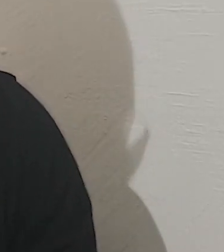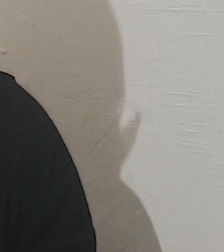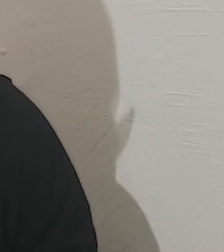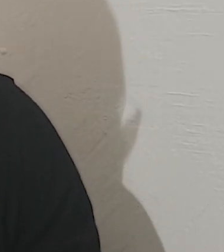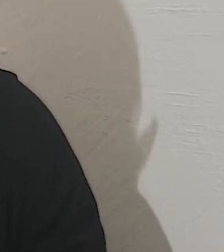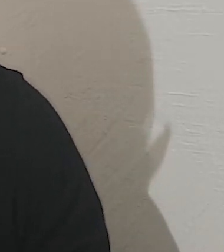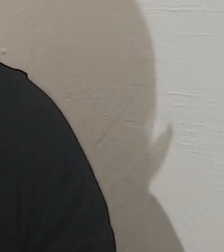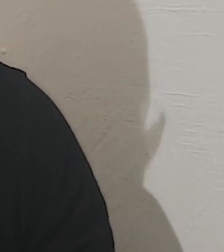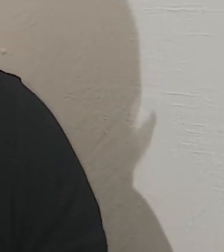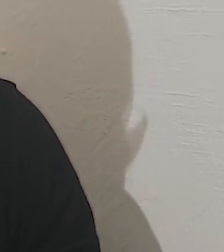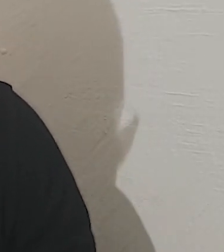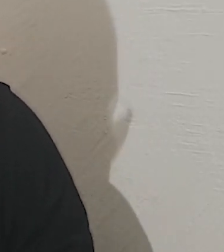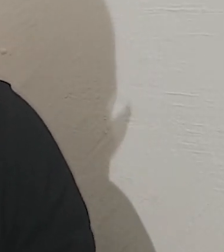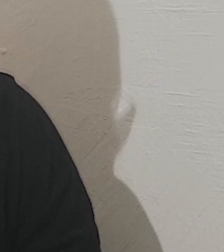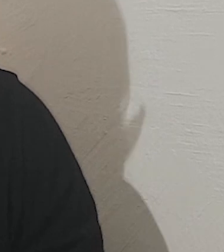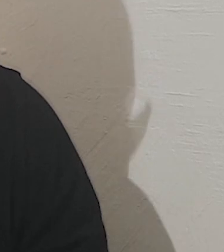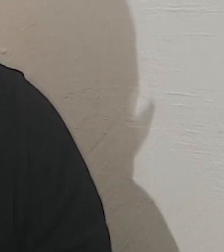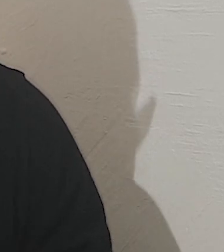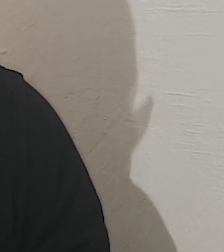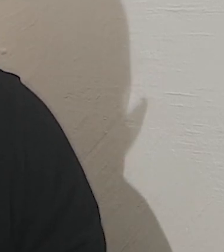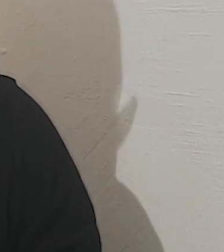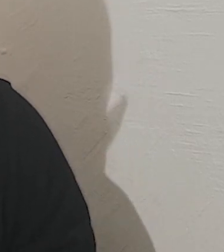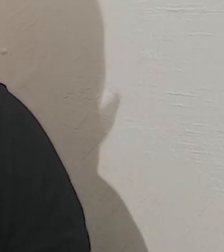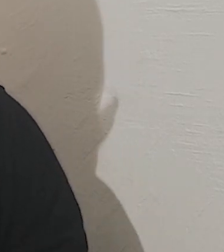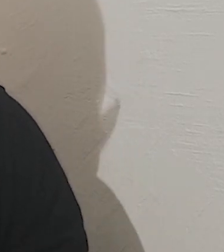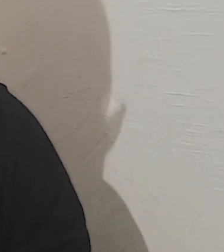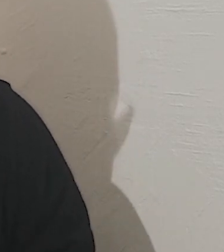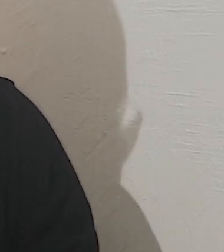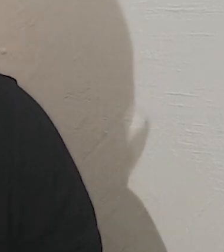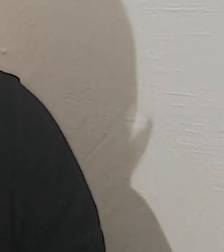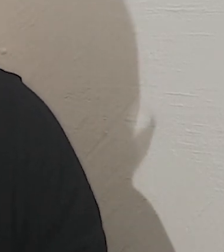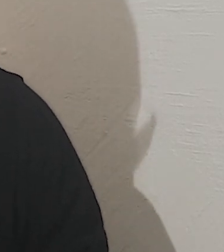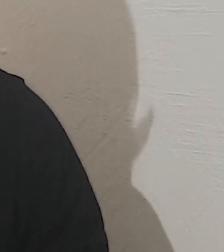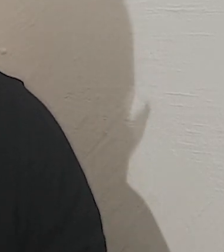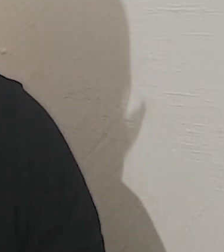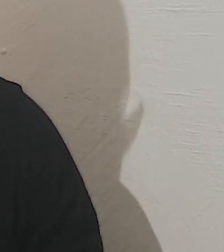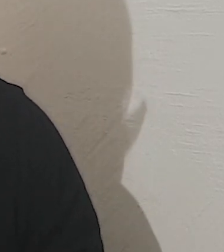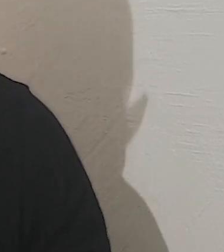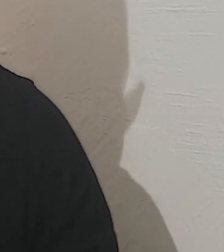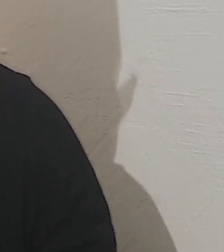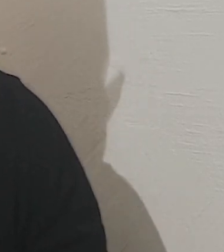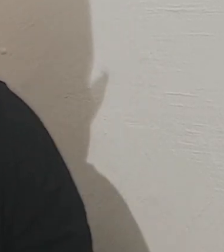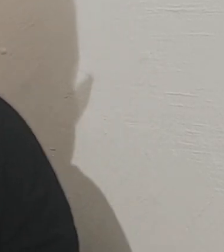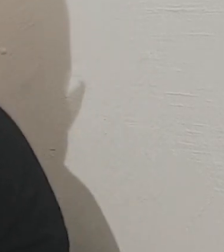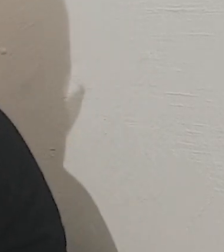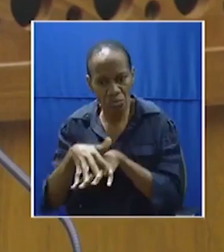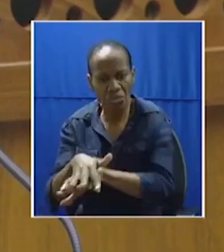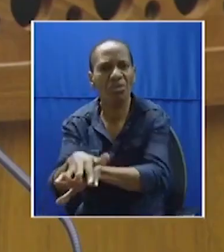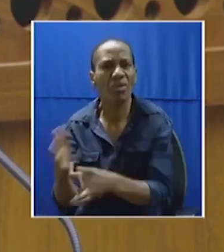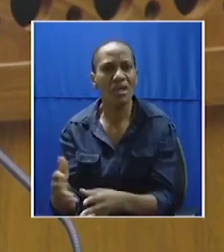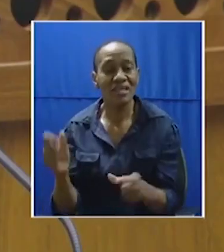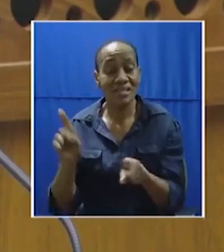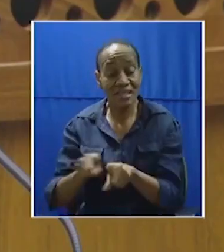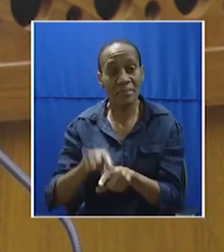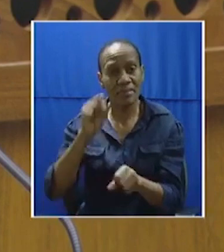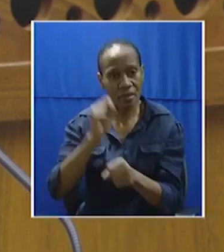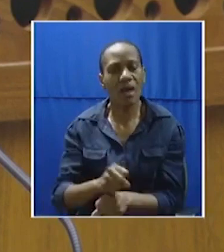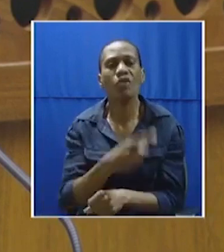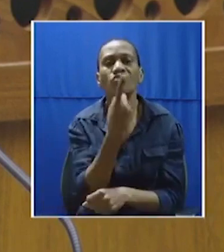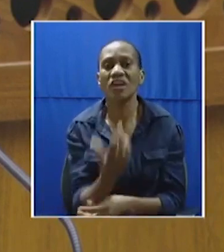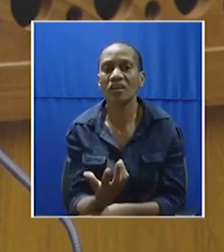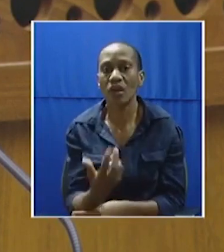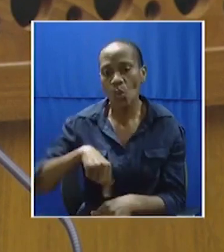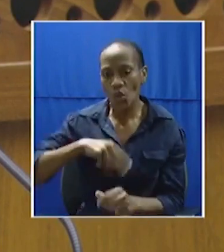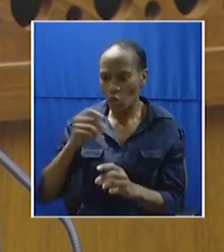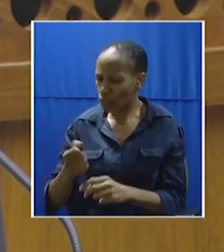party, delivered by the chief whip of the ANC, he focused mainly on the expropriation of land without compensation, and he stated many points. We are first